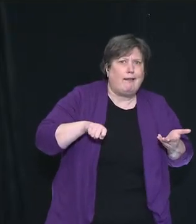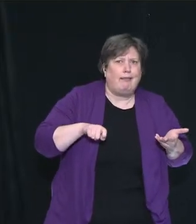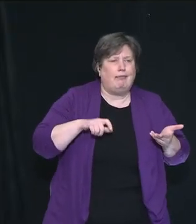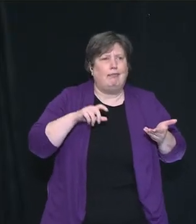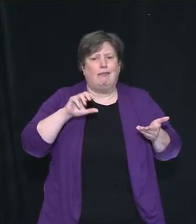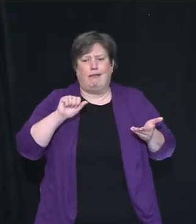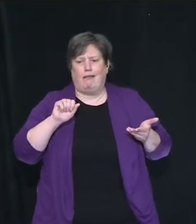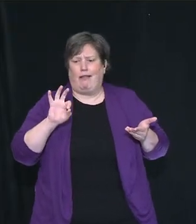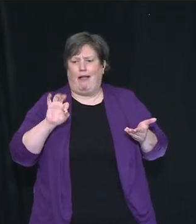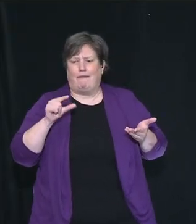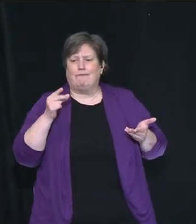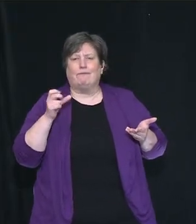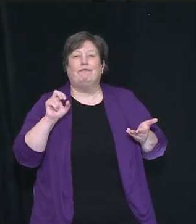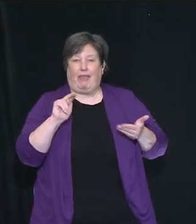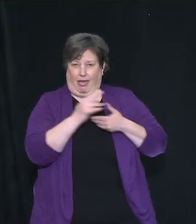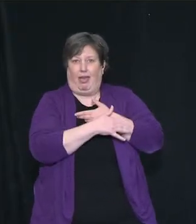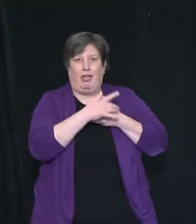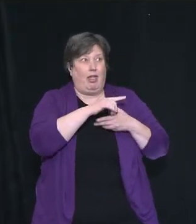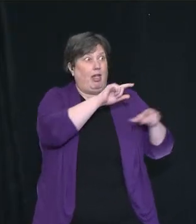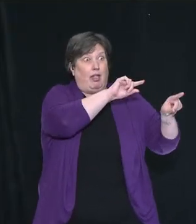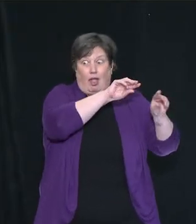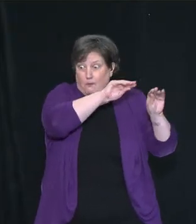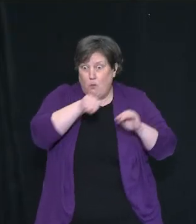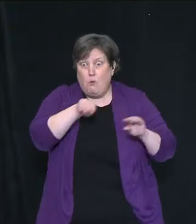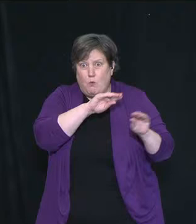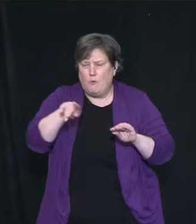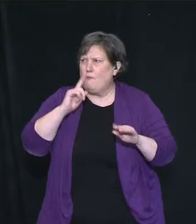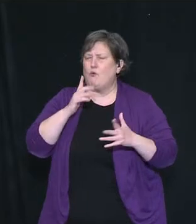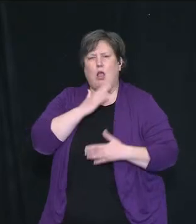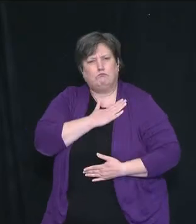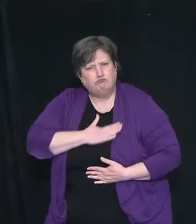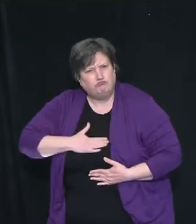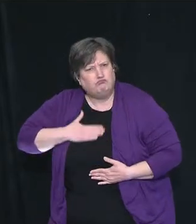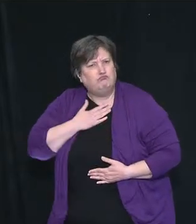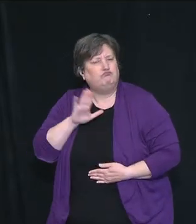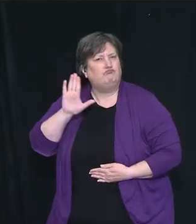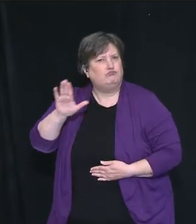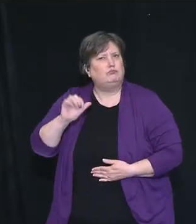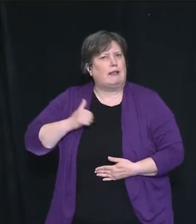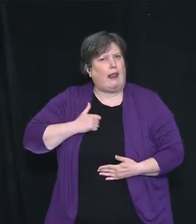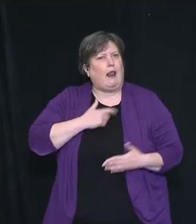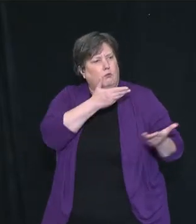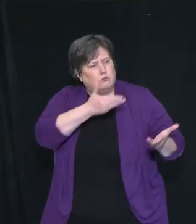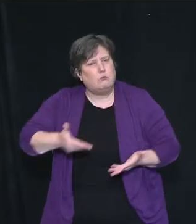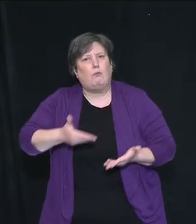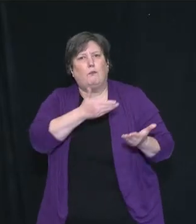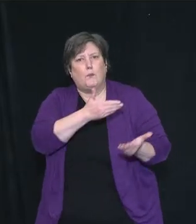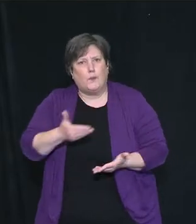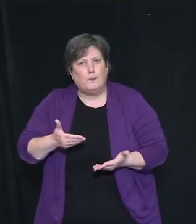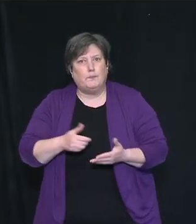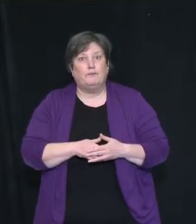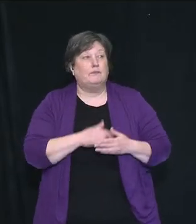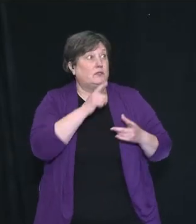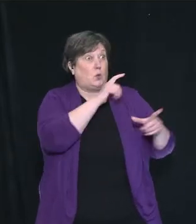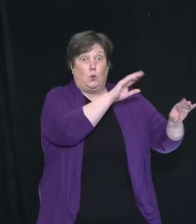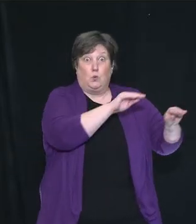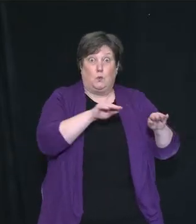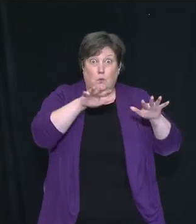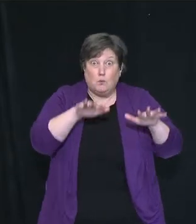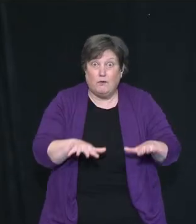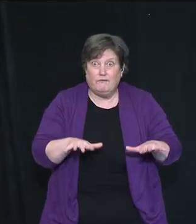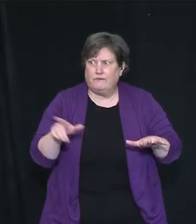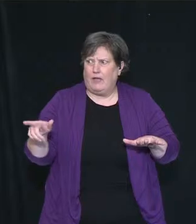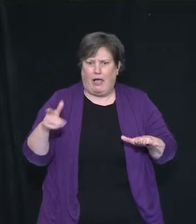Yet there is also a need to move beyond the rhetoric of fear with regard to immigrants and to give them, according to the